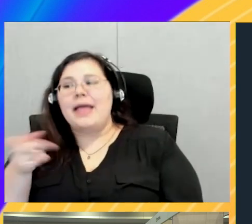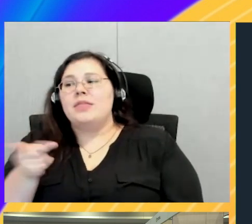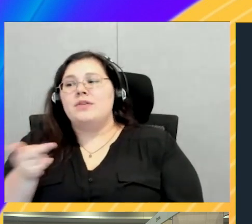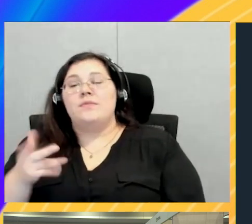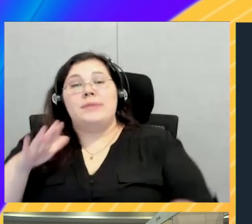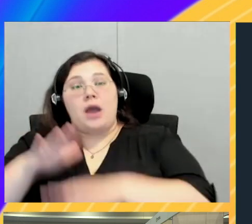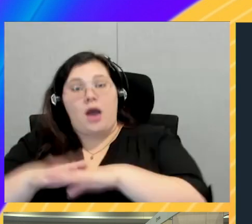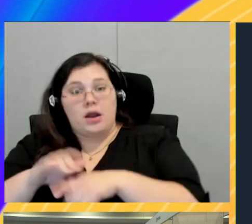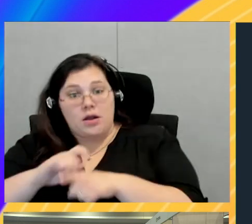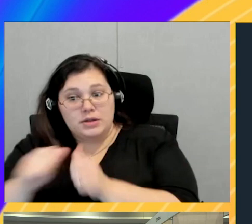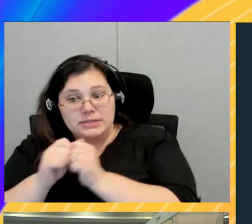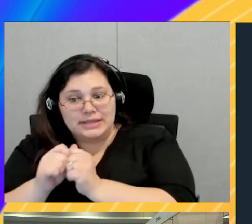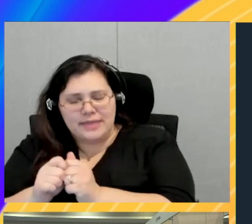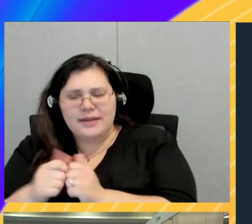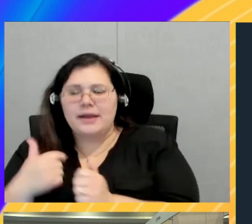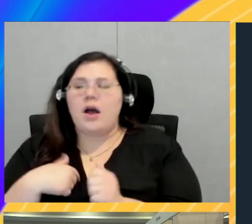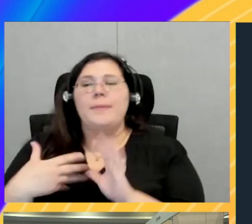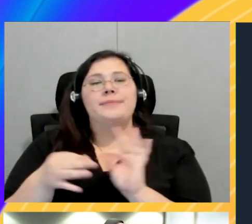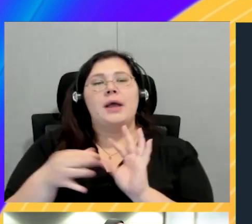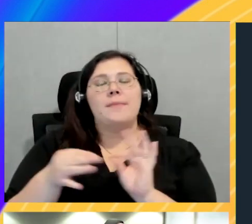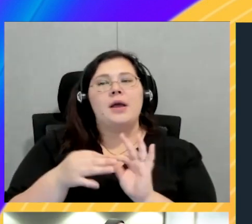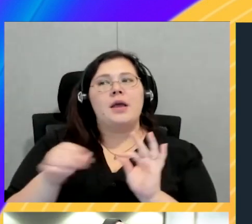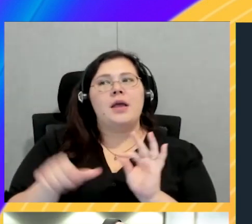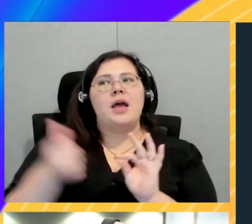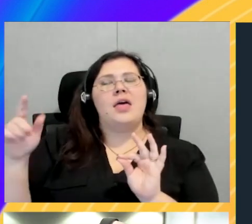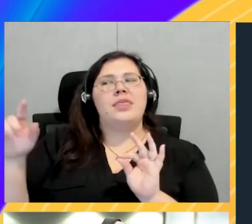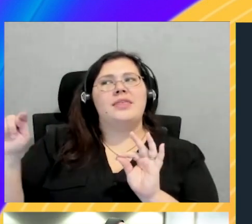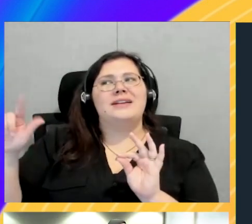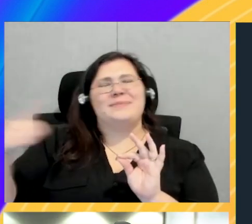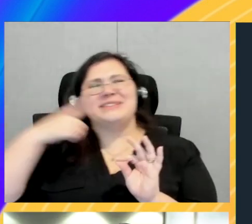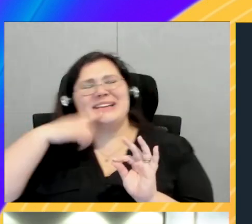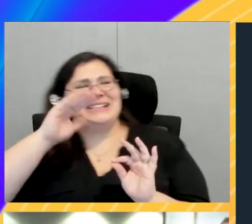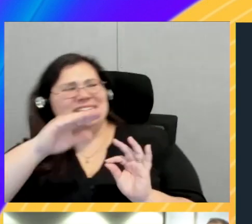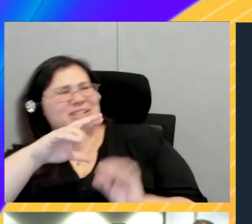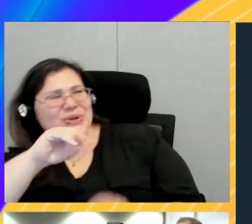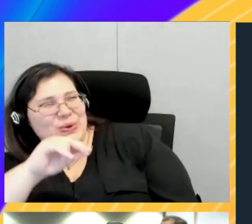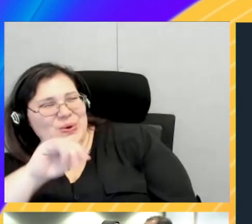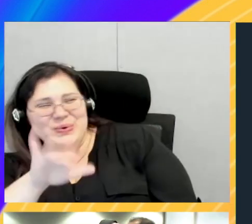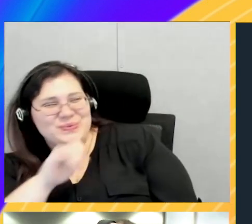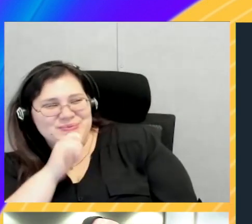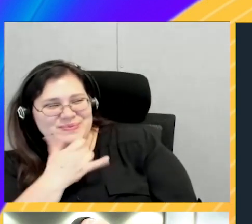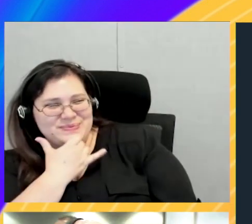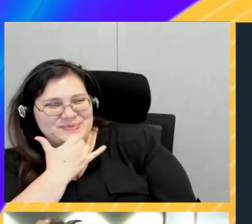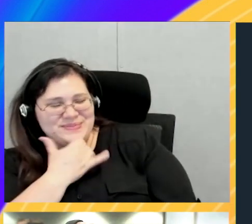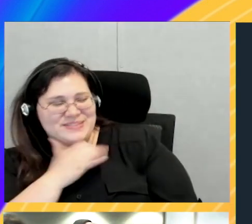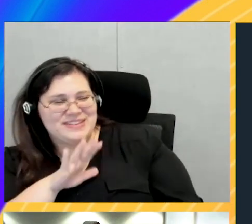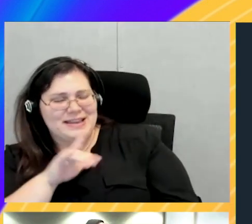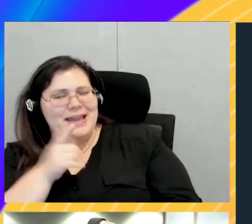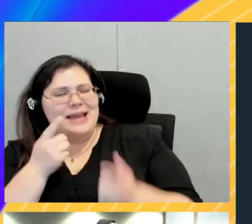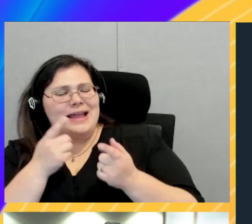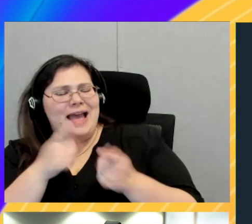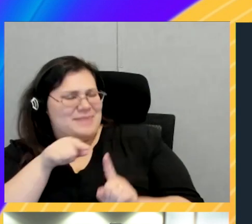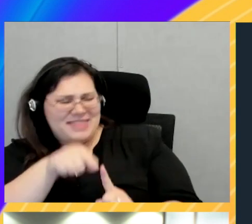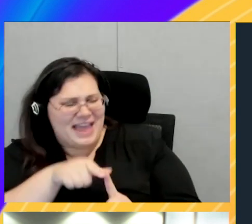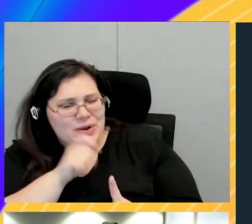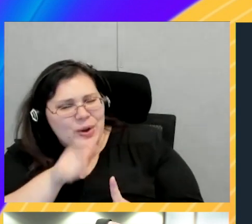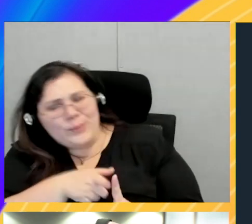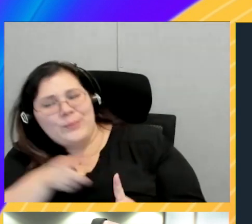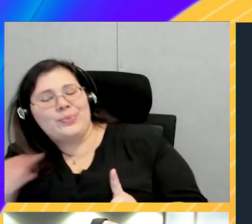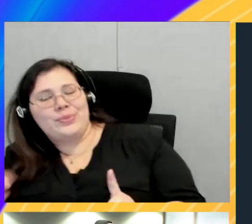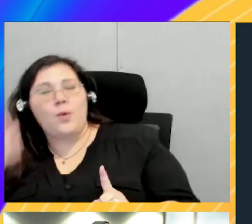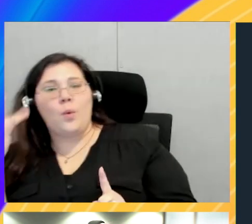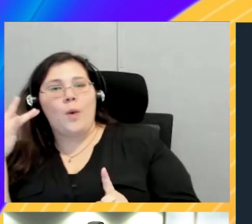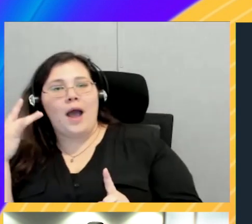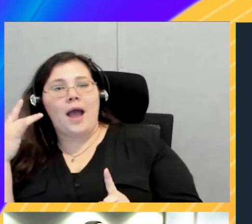will be like, Wayne, no, that's not how this happened. It happened this way. And you're like, oh yeah, because that conversation is open